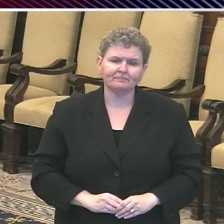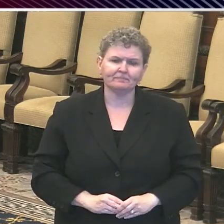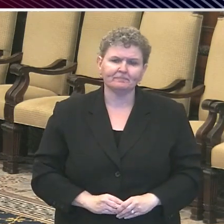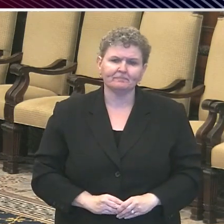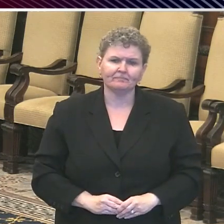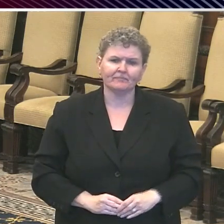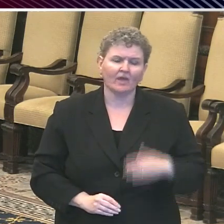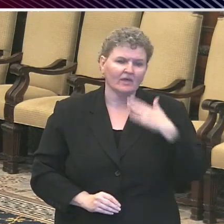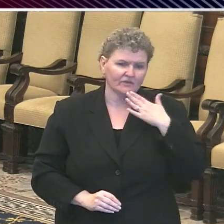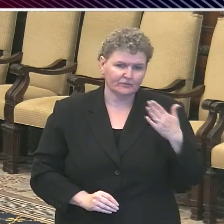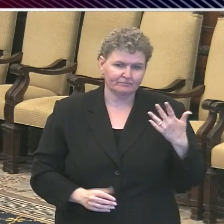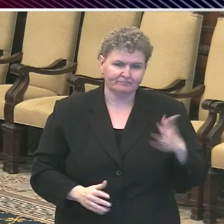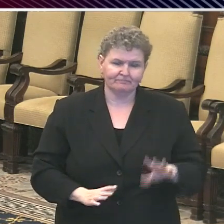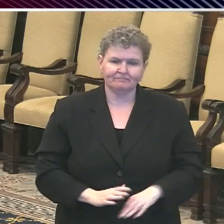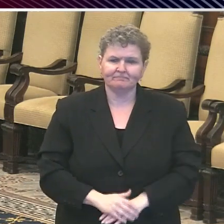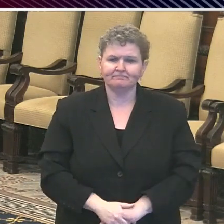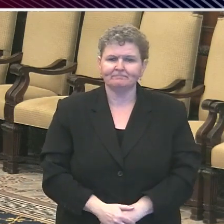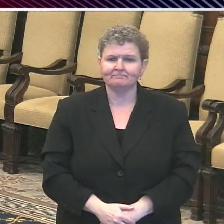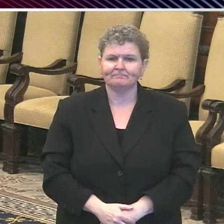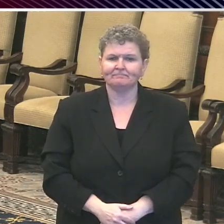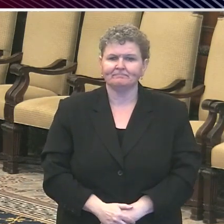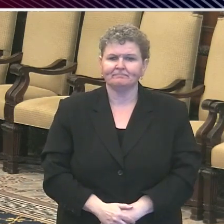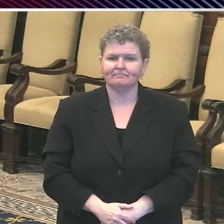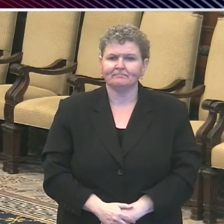Thank you. All right. Thanks, Ryan.